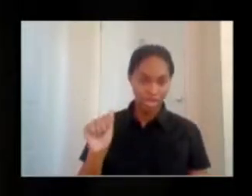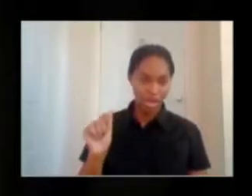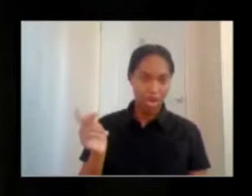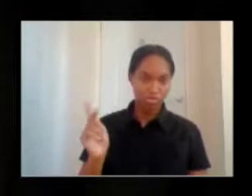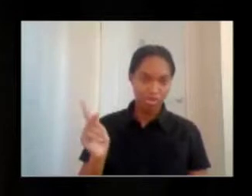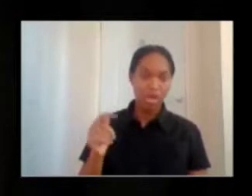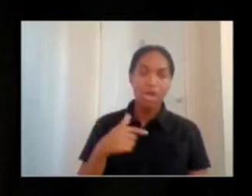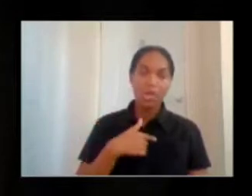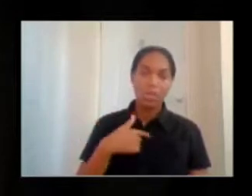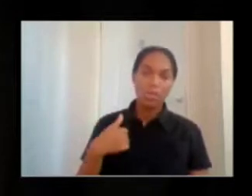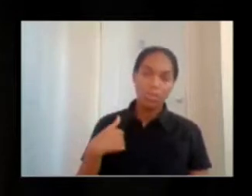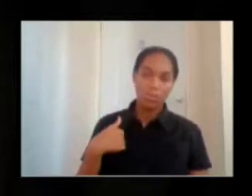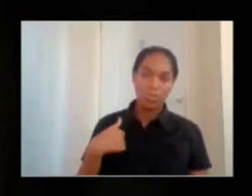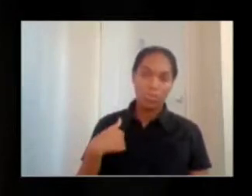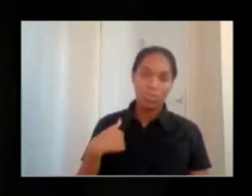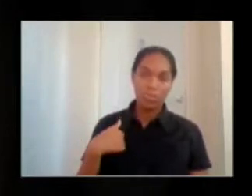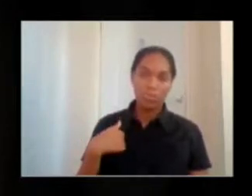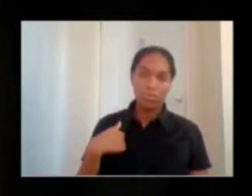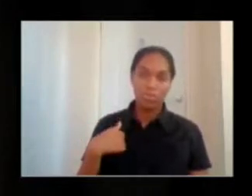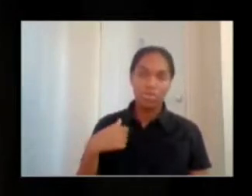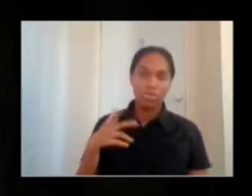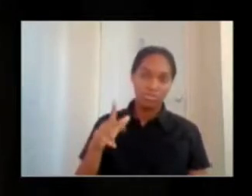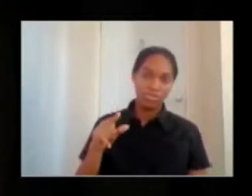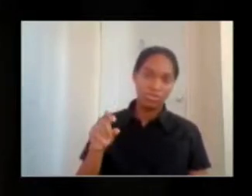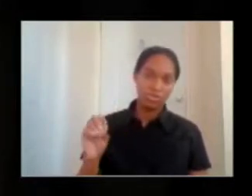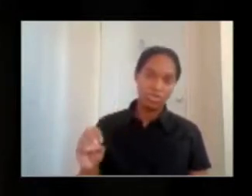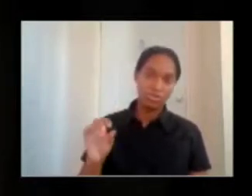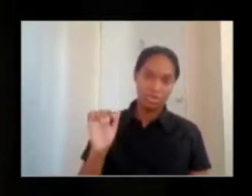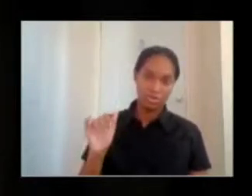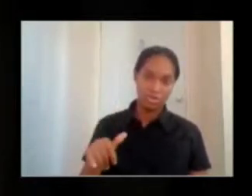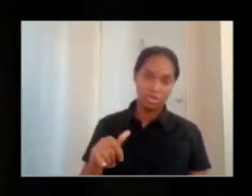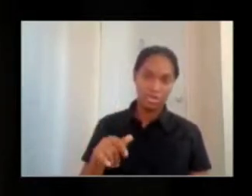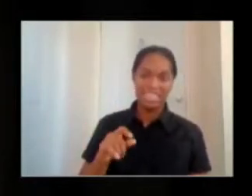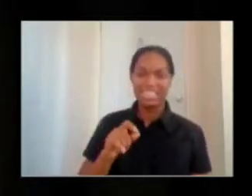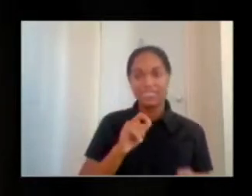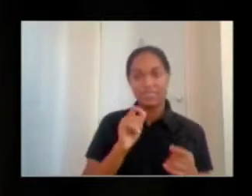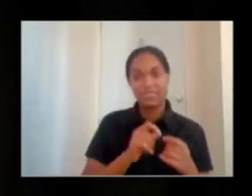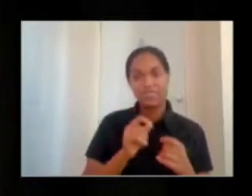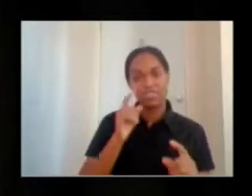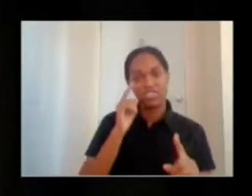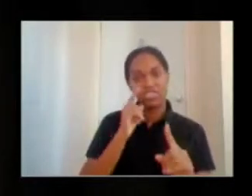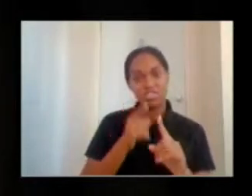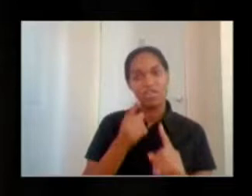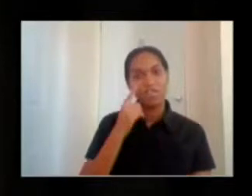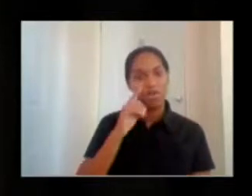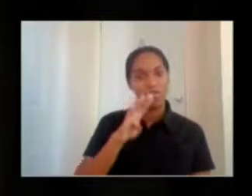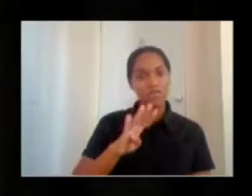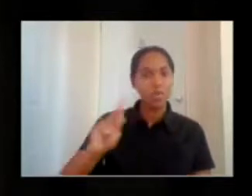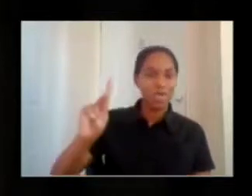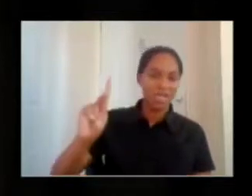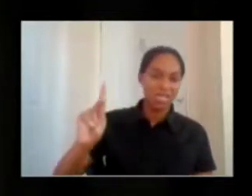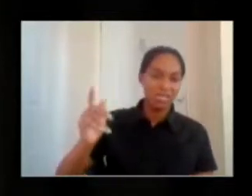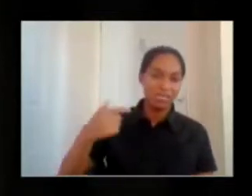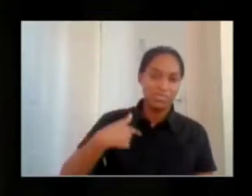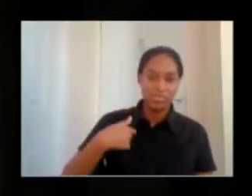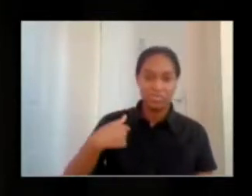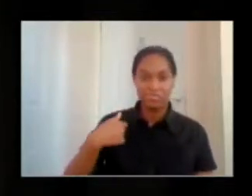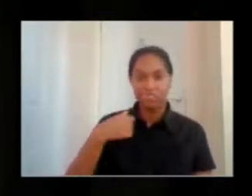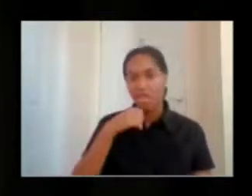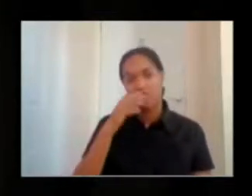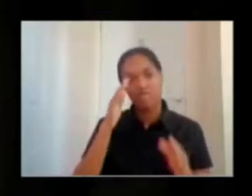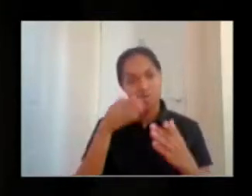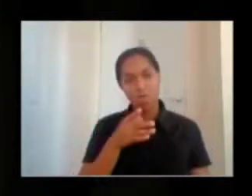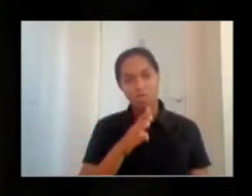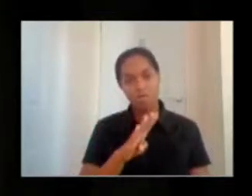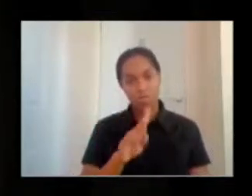start to use, ATSC 3.0, that it was, specifically target for 4K, So, we are focusing on the 4K